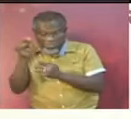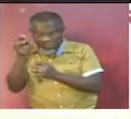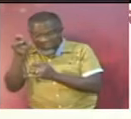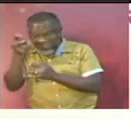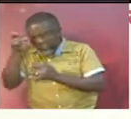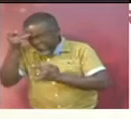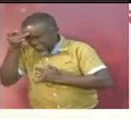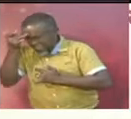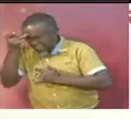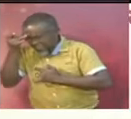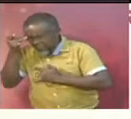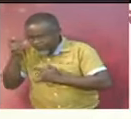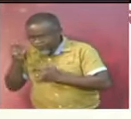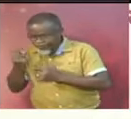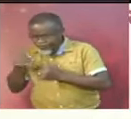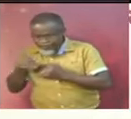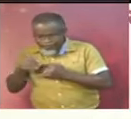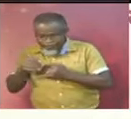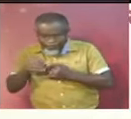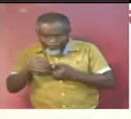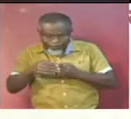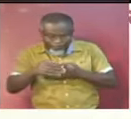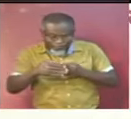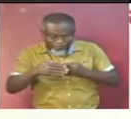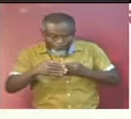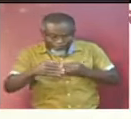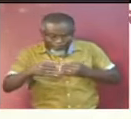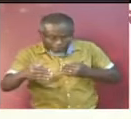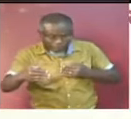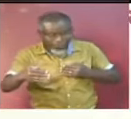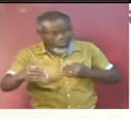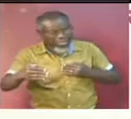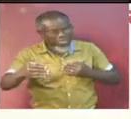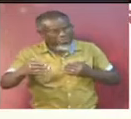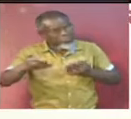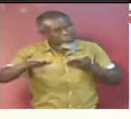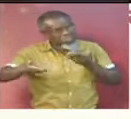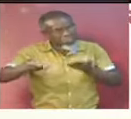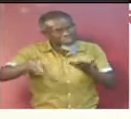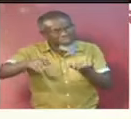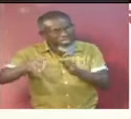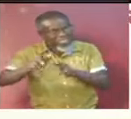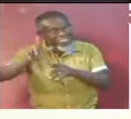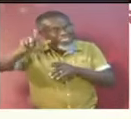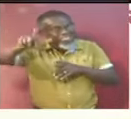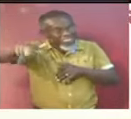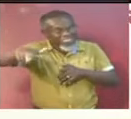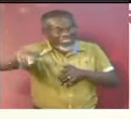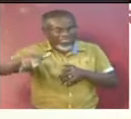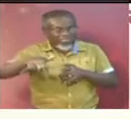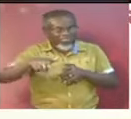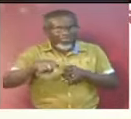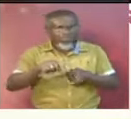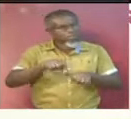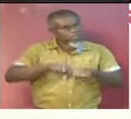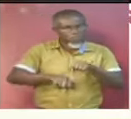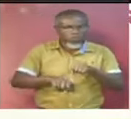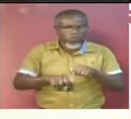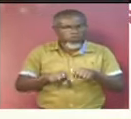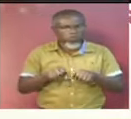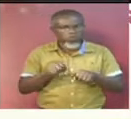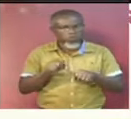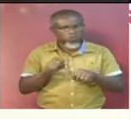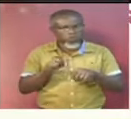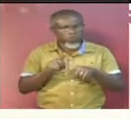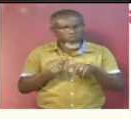is survival or a fatality. So when you count the number of people infected on a given day and then